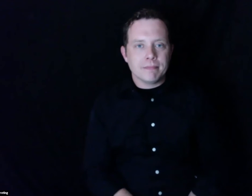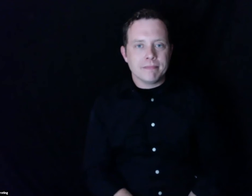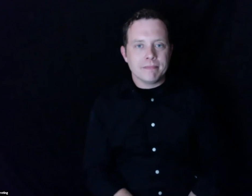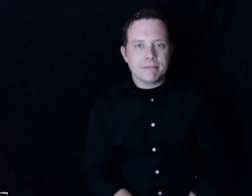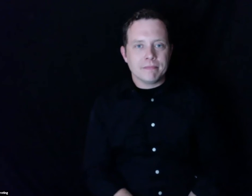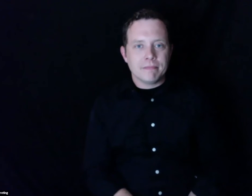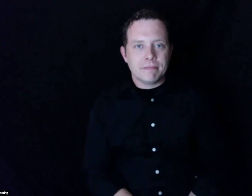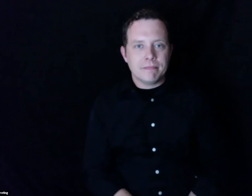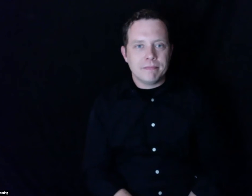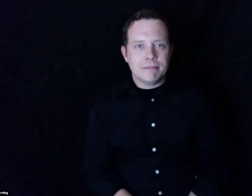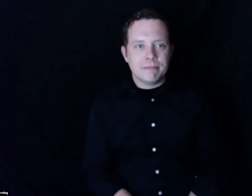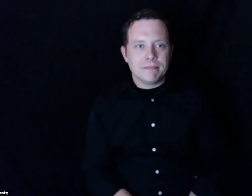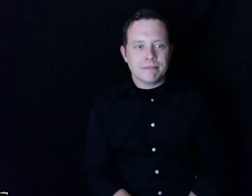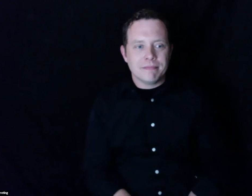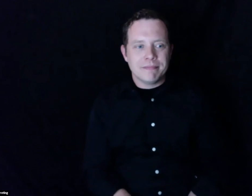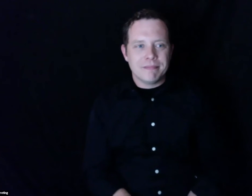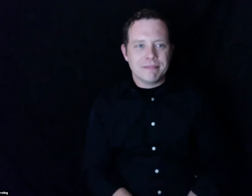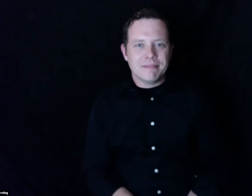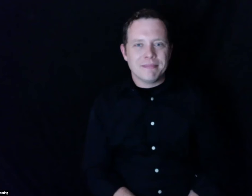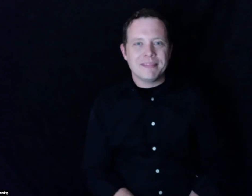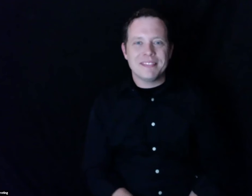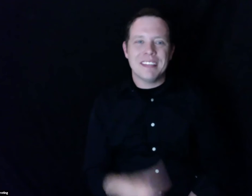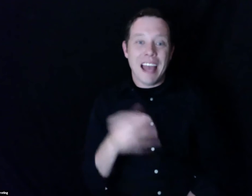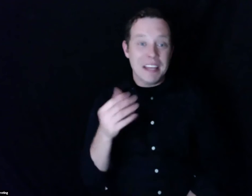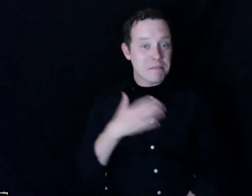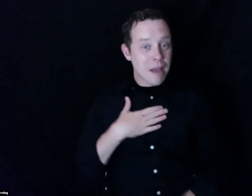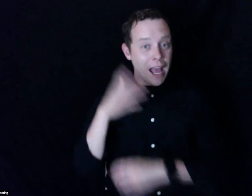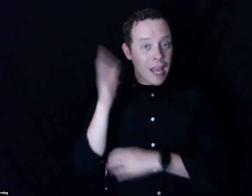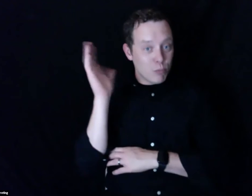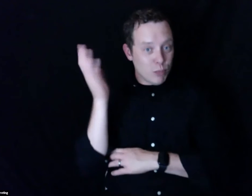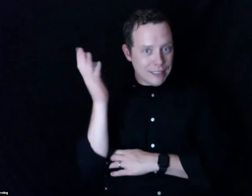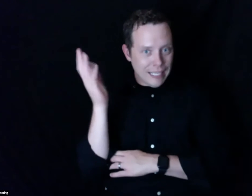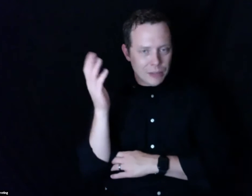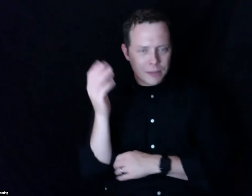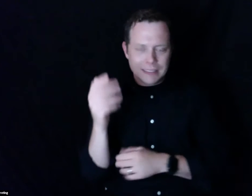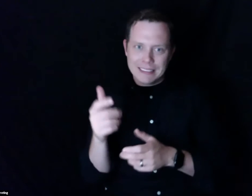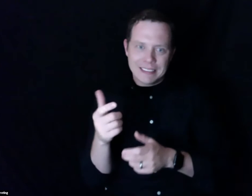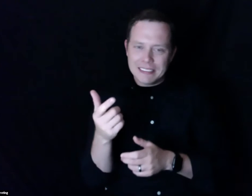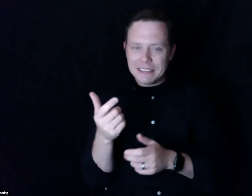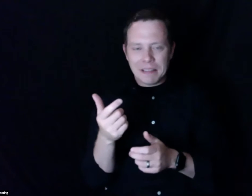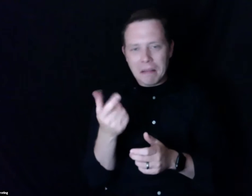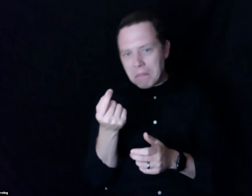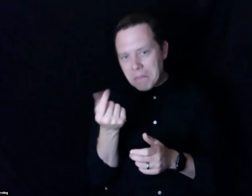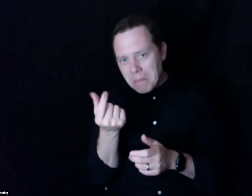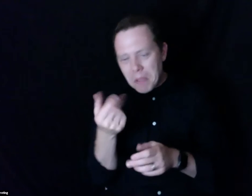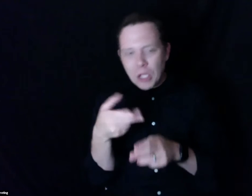And I didn't have nearly as long a presentation as the other speakers did, but I think that sort of wraps up some of the basic